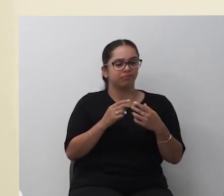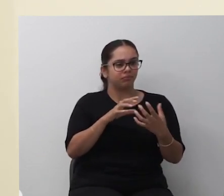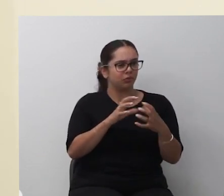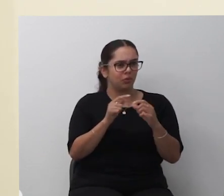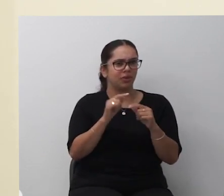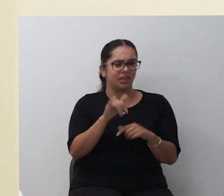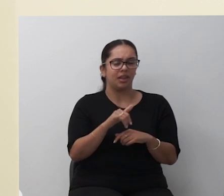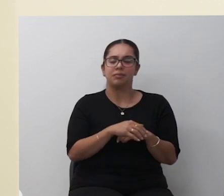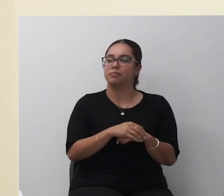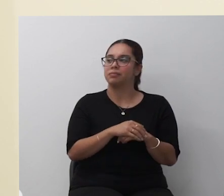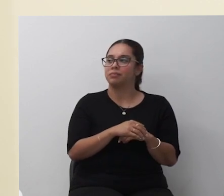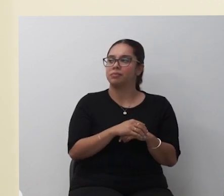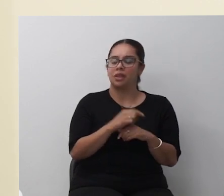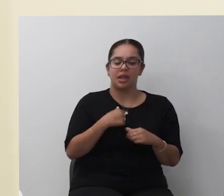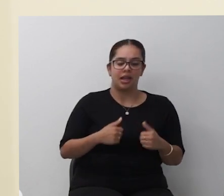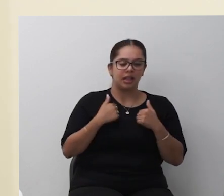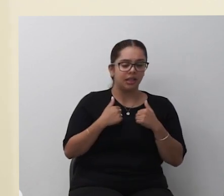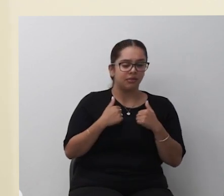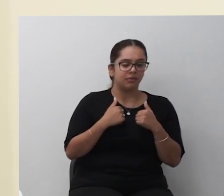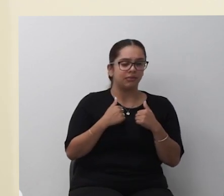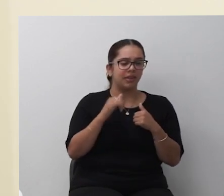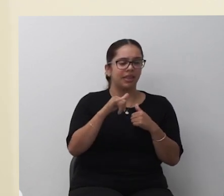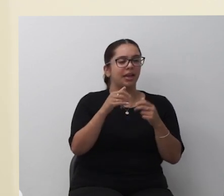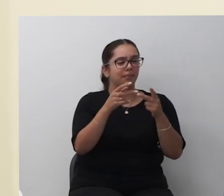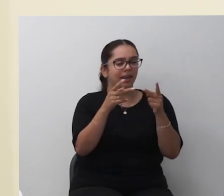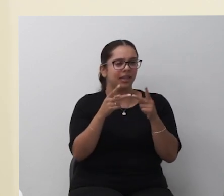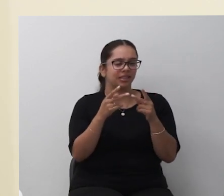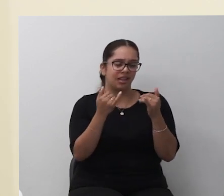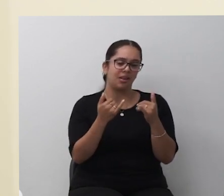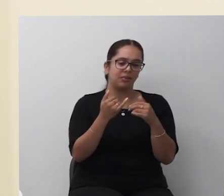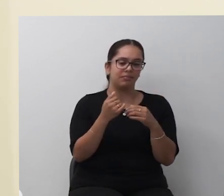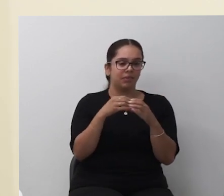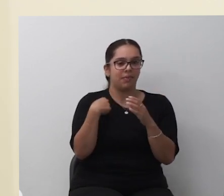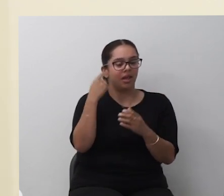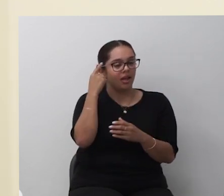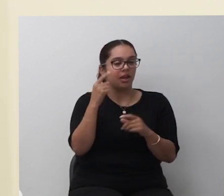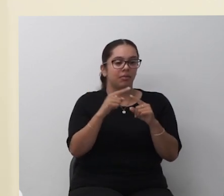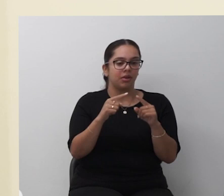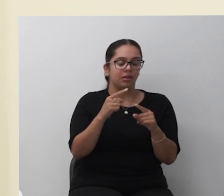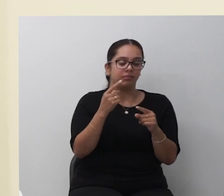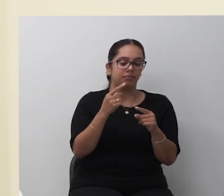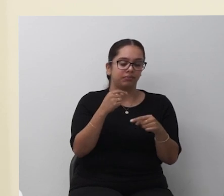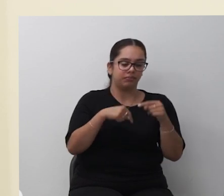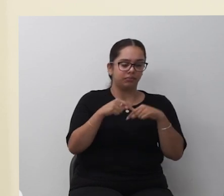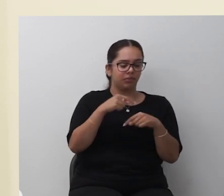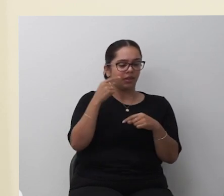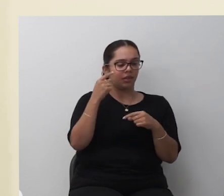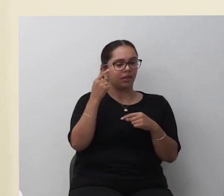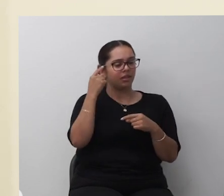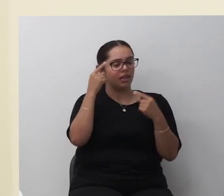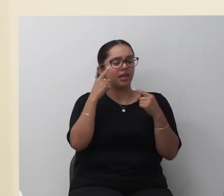I live in that kind of liminal place. But it really just go back to thinking about, for